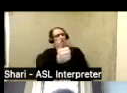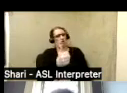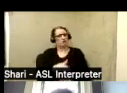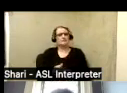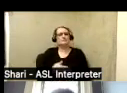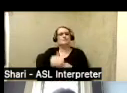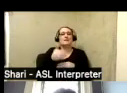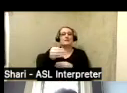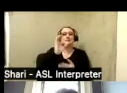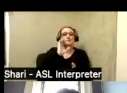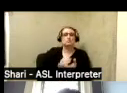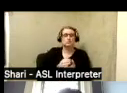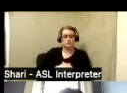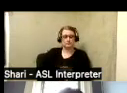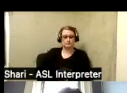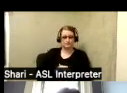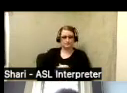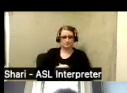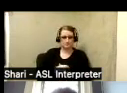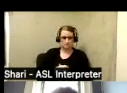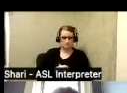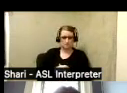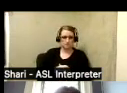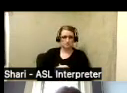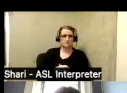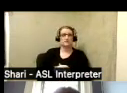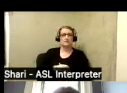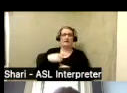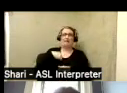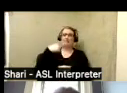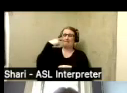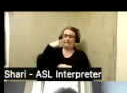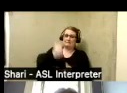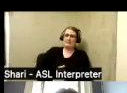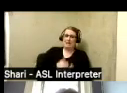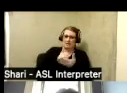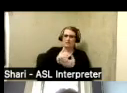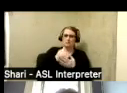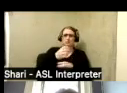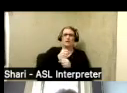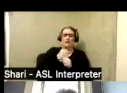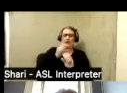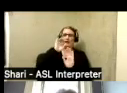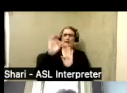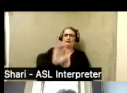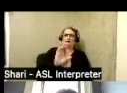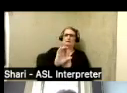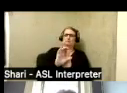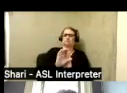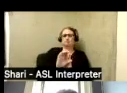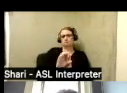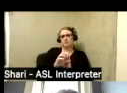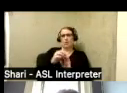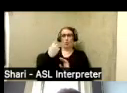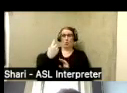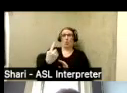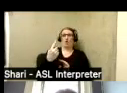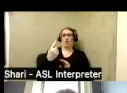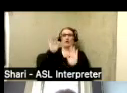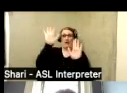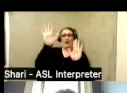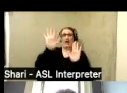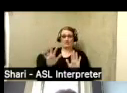Next slide, please, Lauren. So I think it's helpful to get an illustration. And one excellent example of this kind